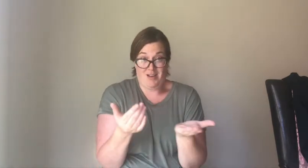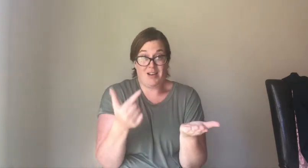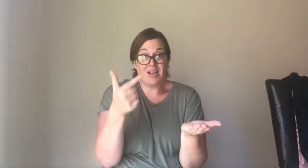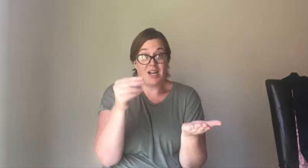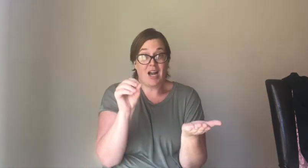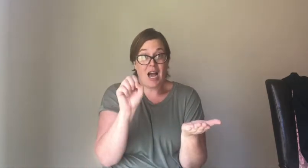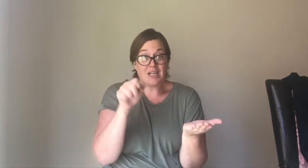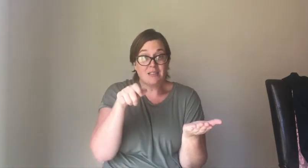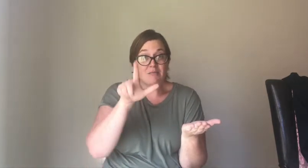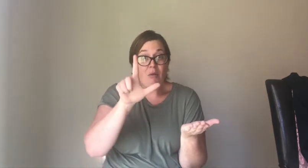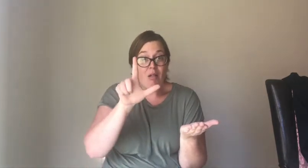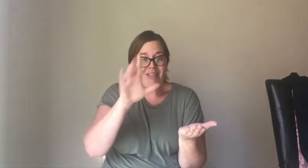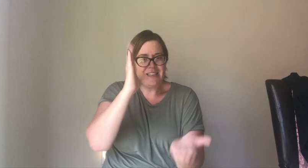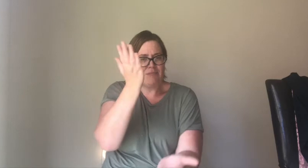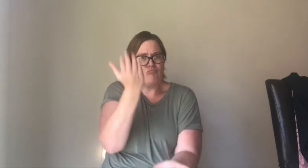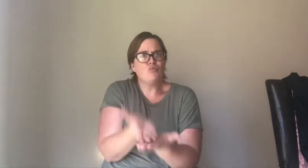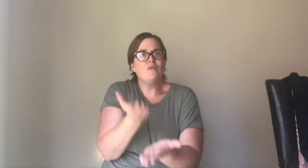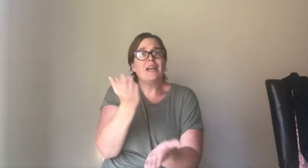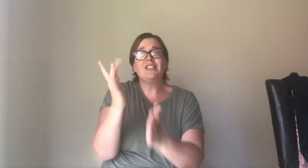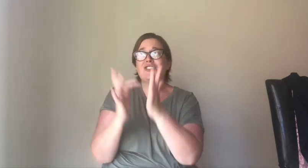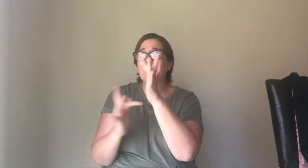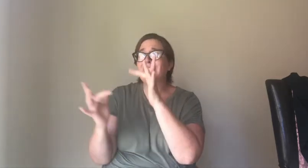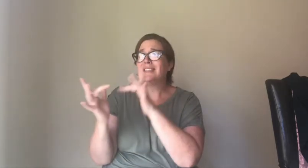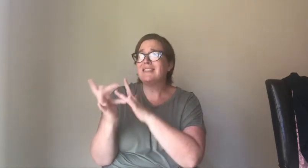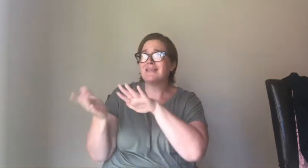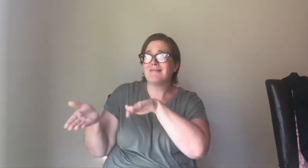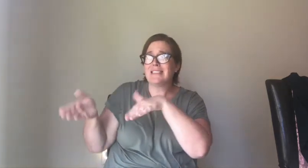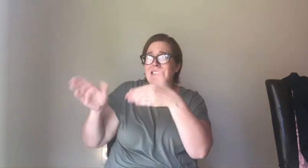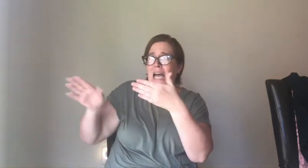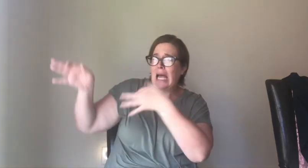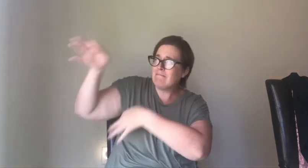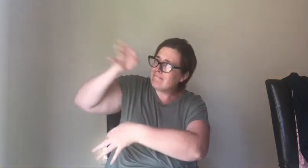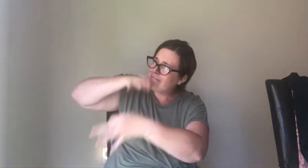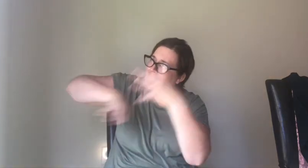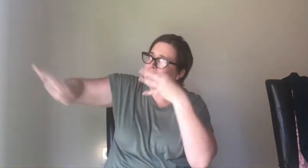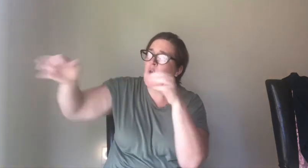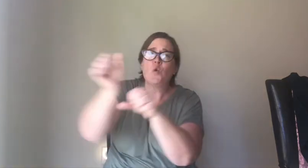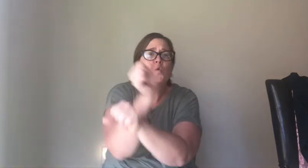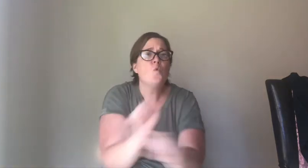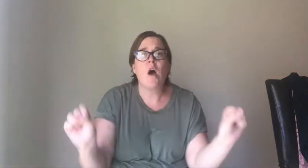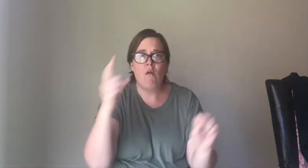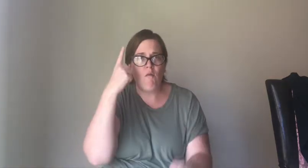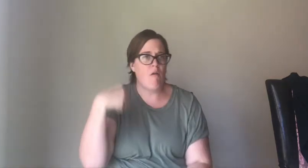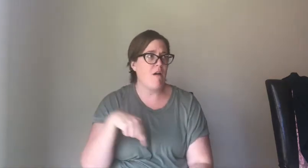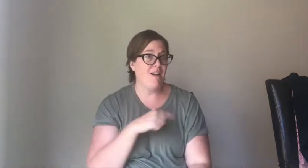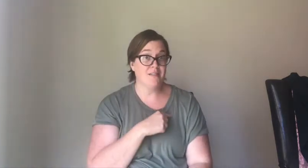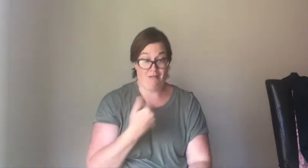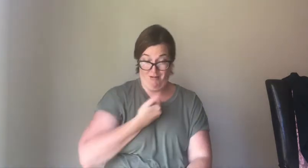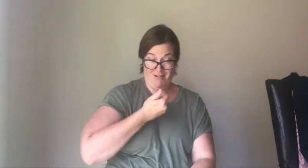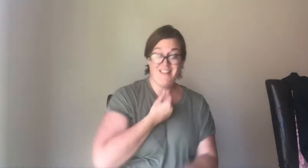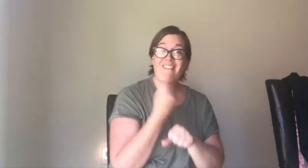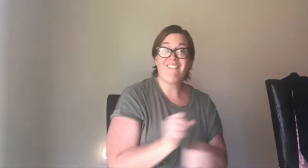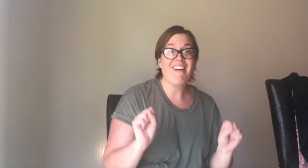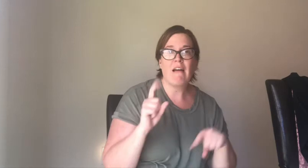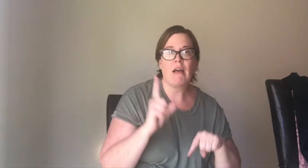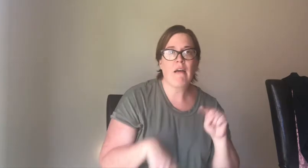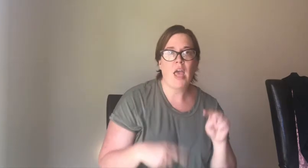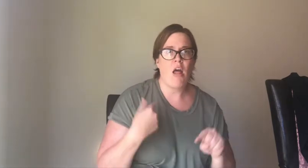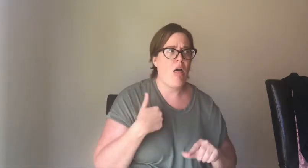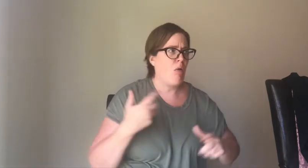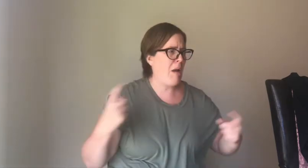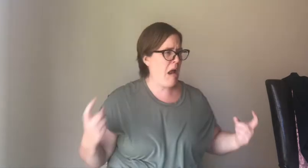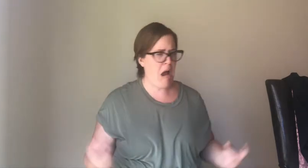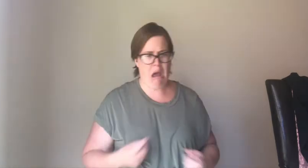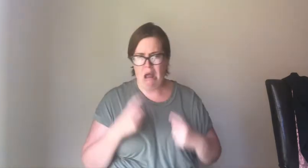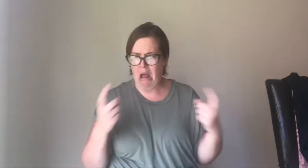a great rescue story. For those of us in this room who know Christ, who put our faith and our trust in him,